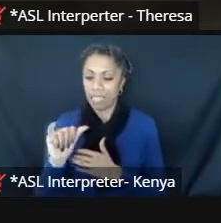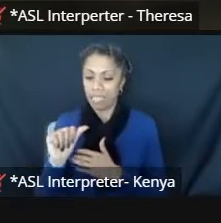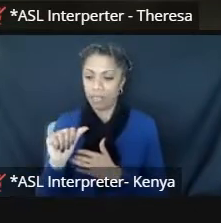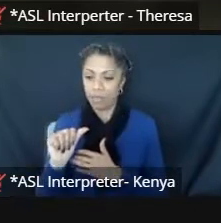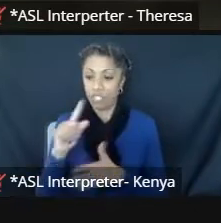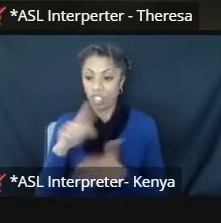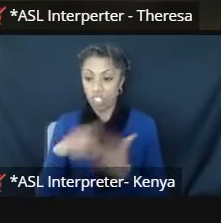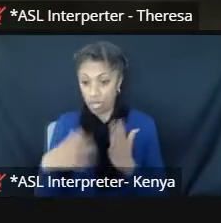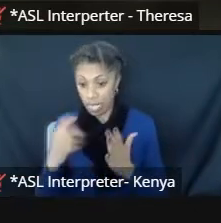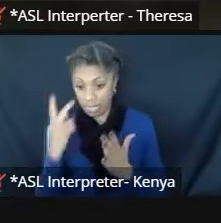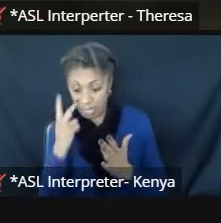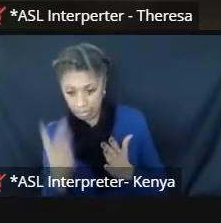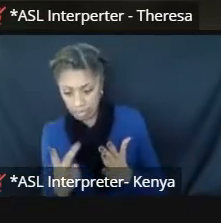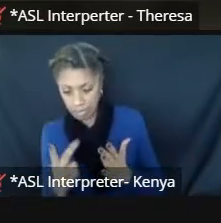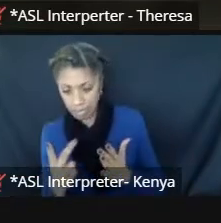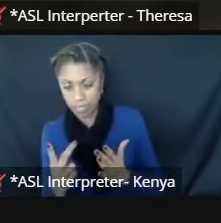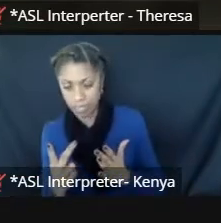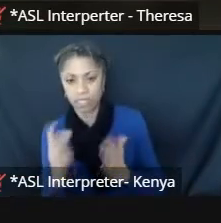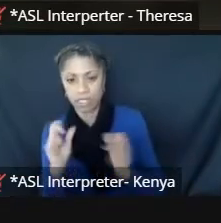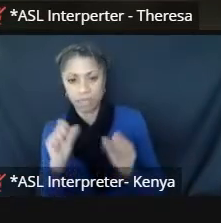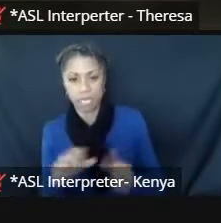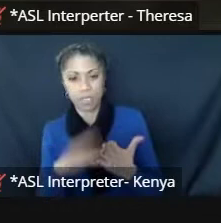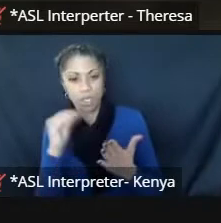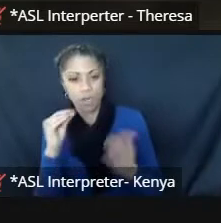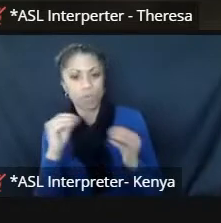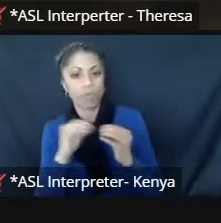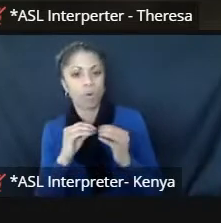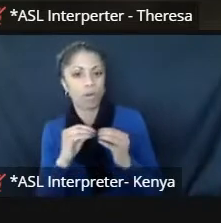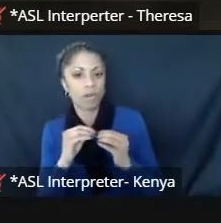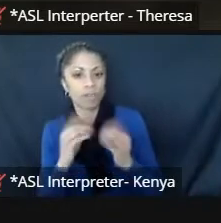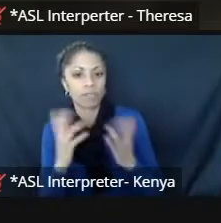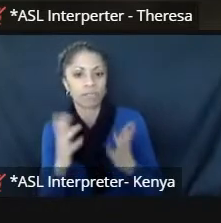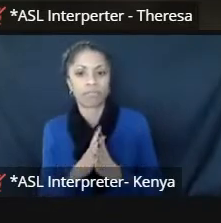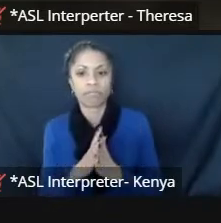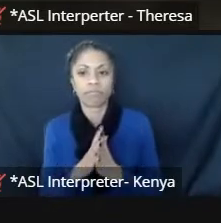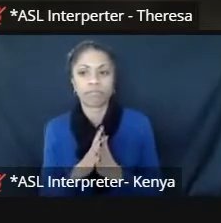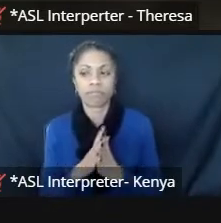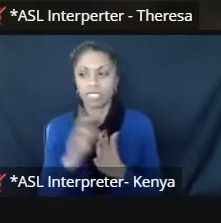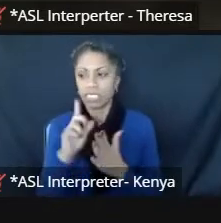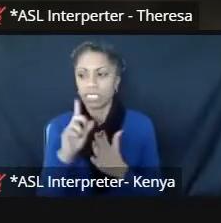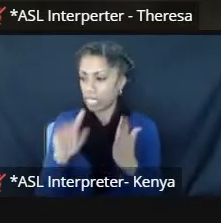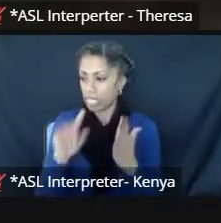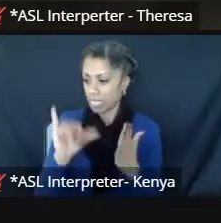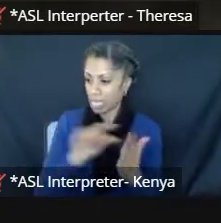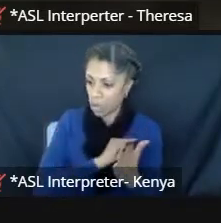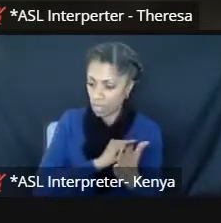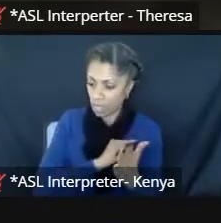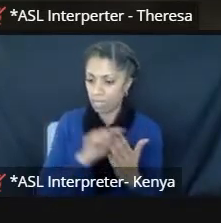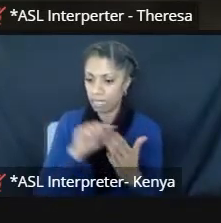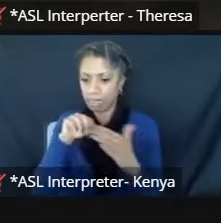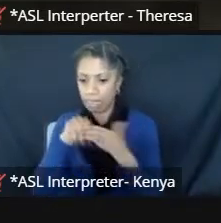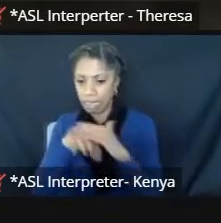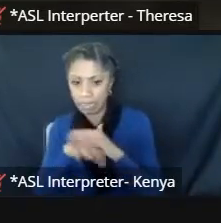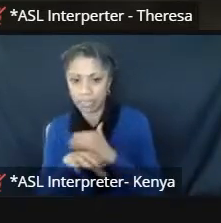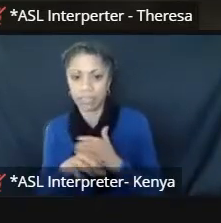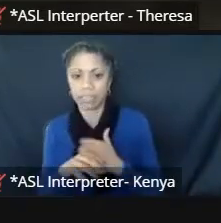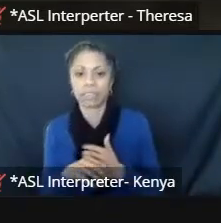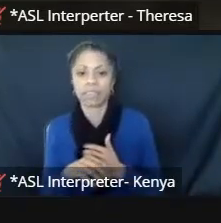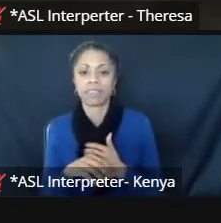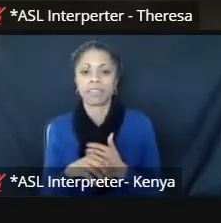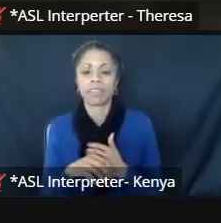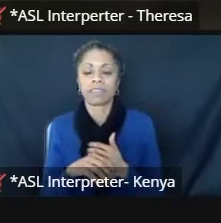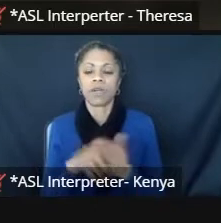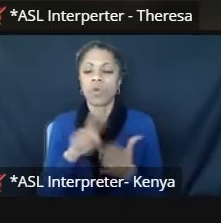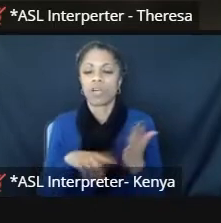broadly, what are we learning about assessment and accountability? What are we learning about the ways in which we want the state and the local to relate to one